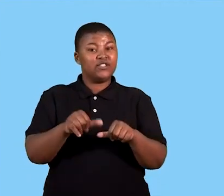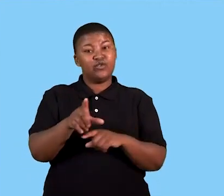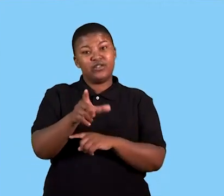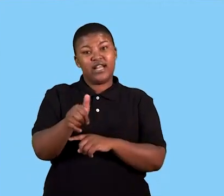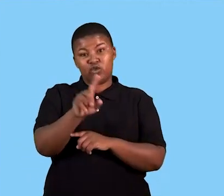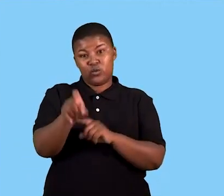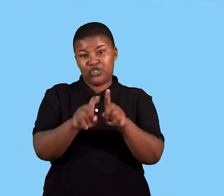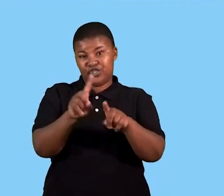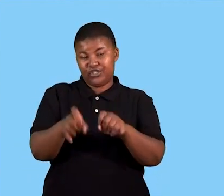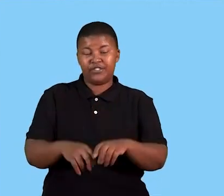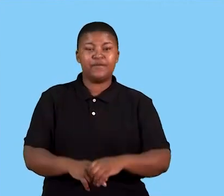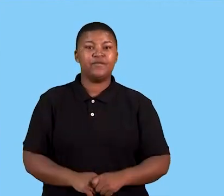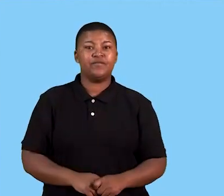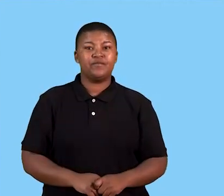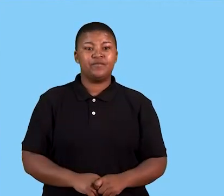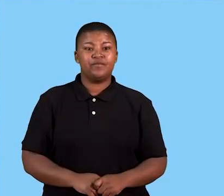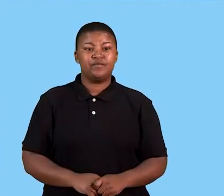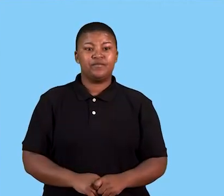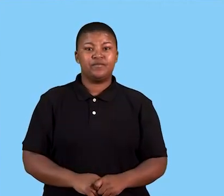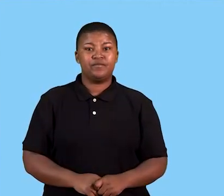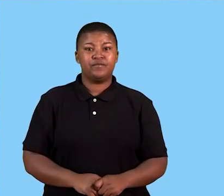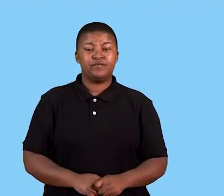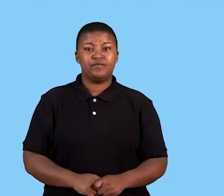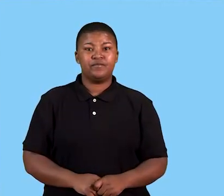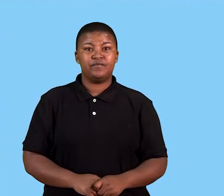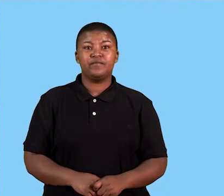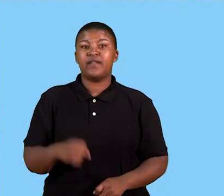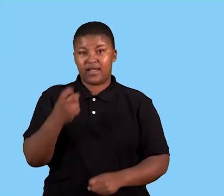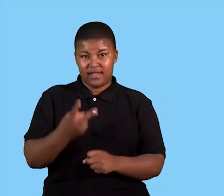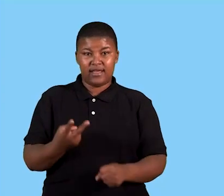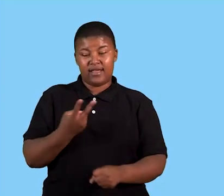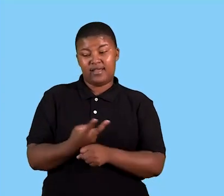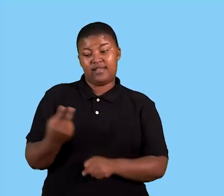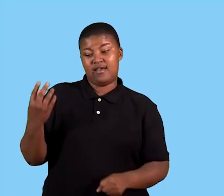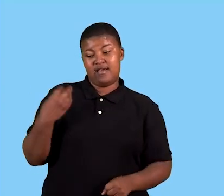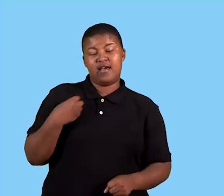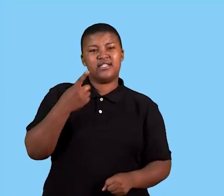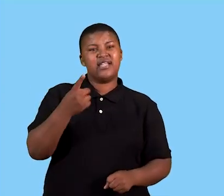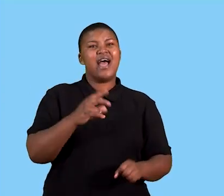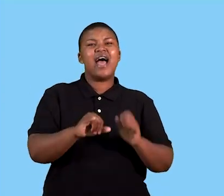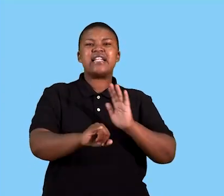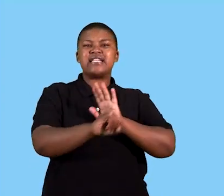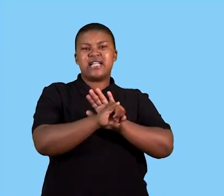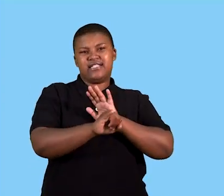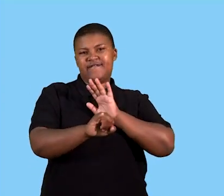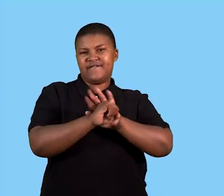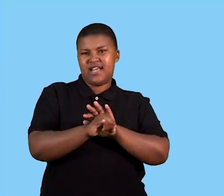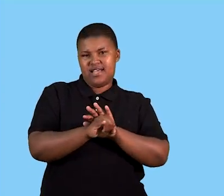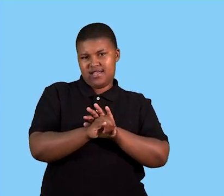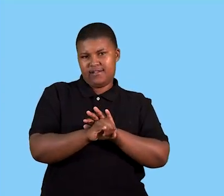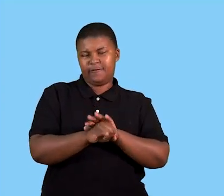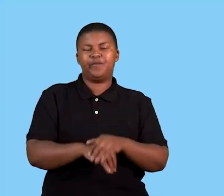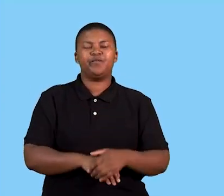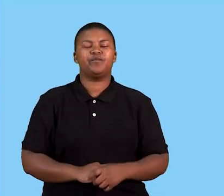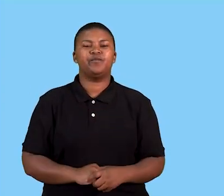to our next application question, where they again ask, identify. So we have to use the statement